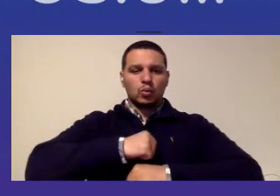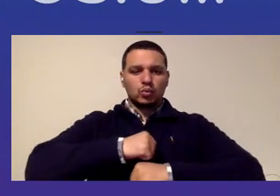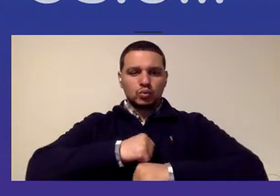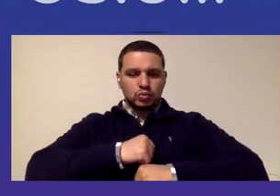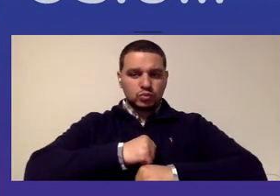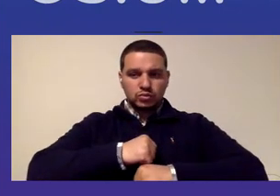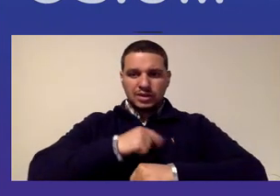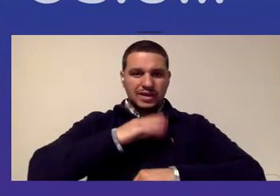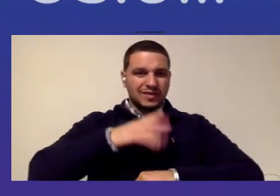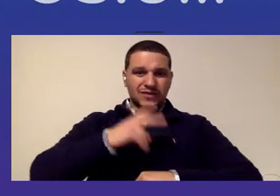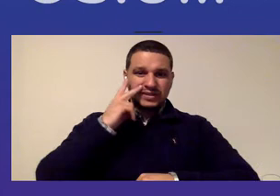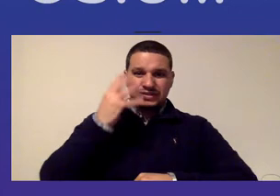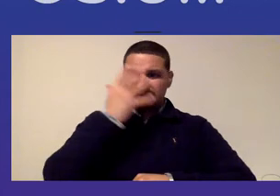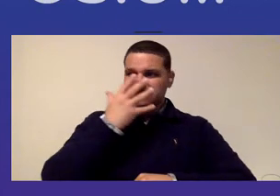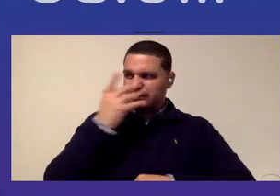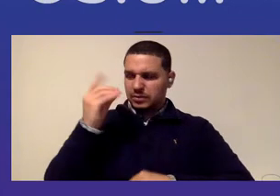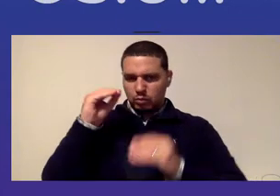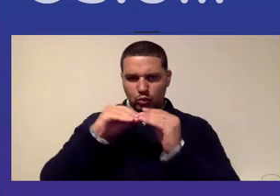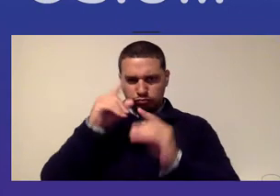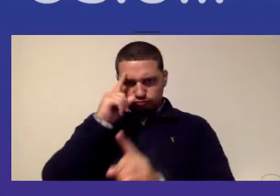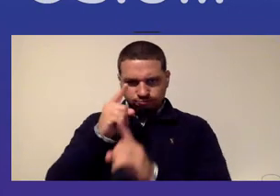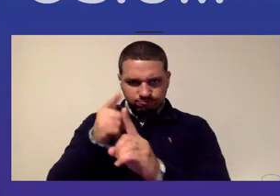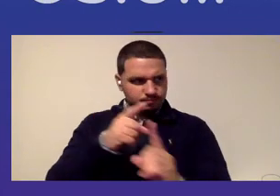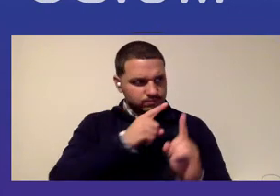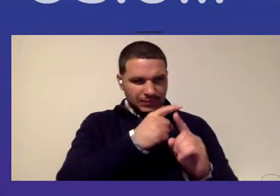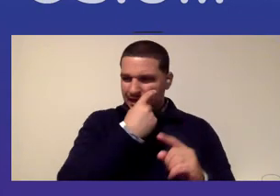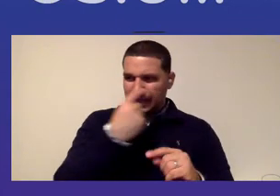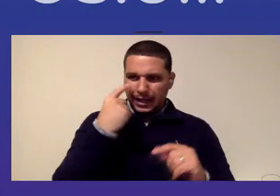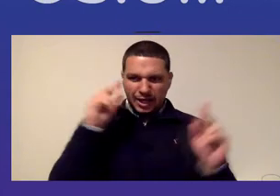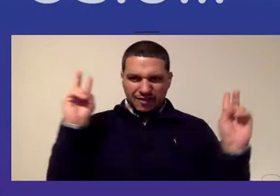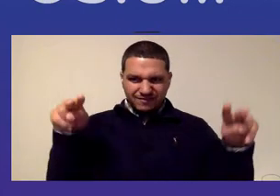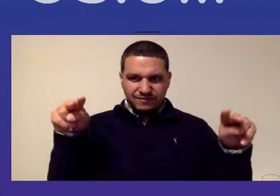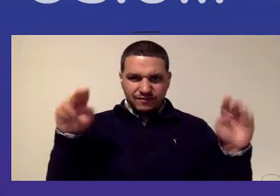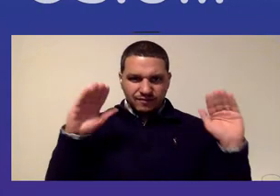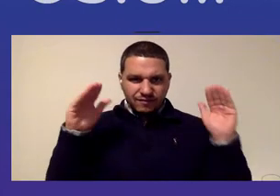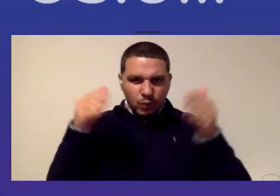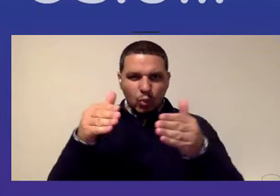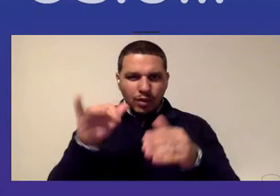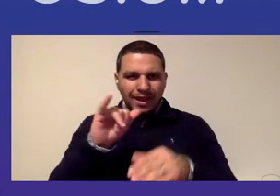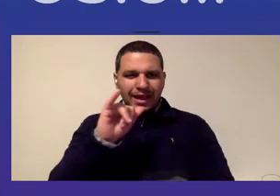seen faces more determined, eyes focused like lasers.